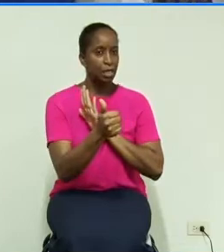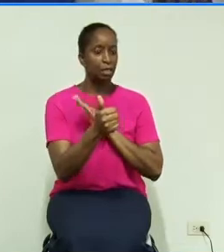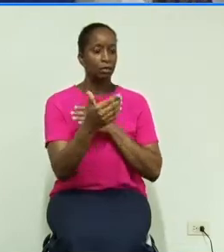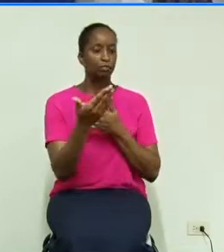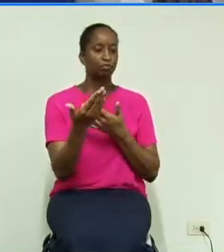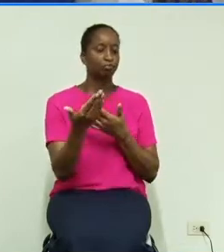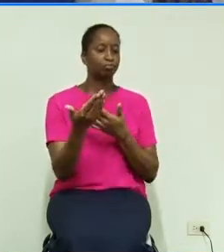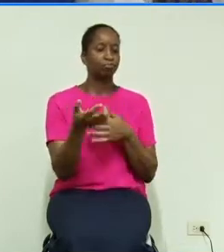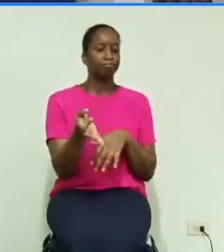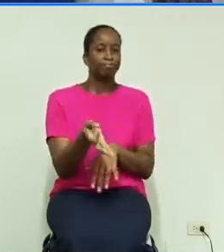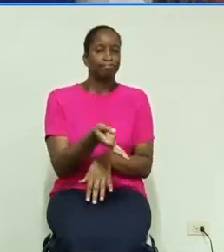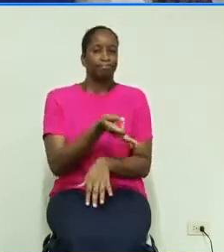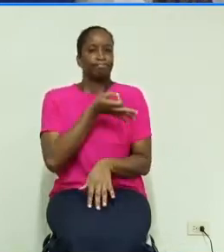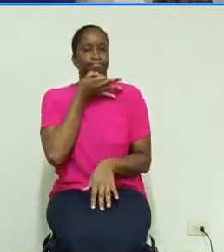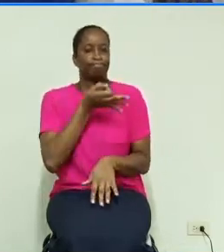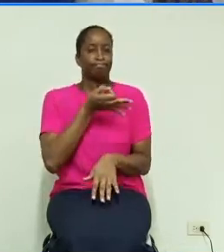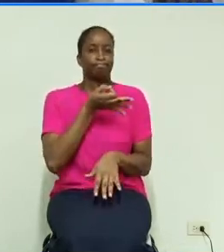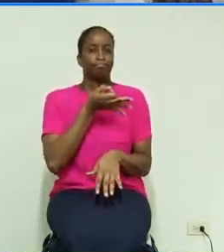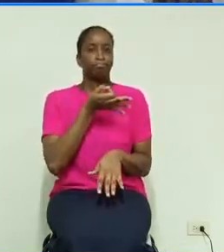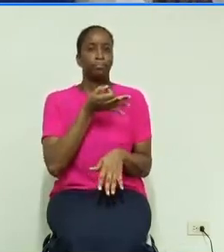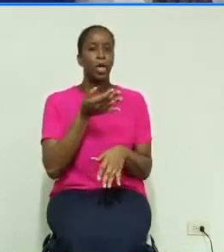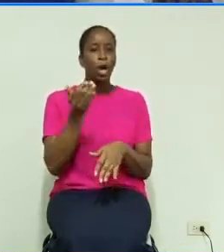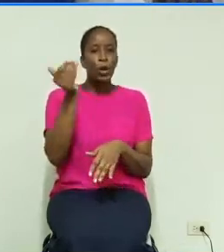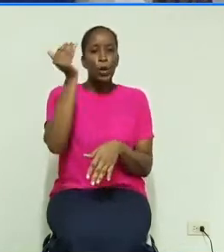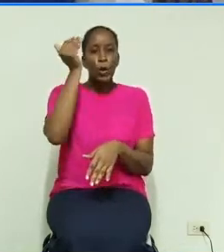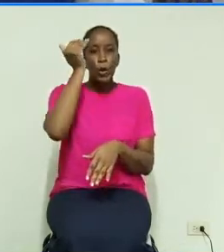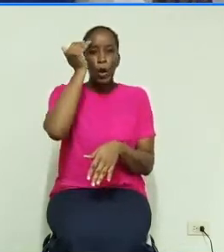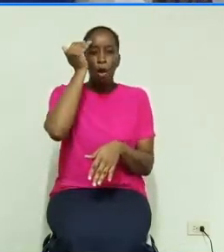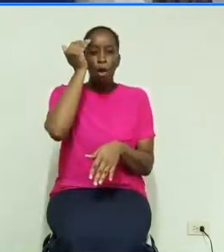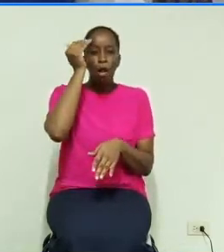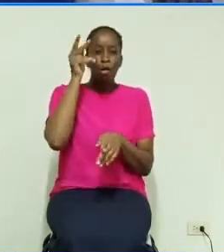vital contribution to the public life of the country.